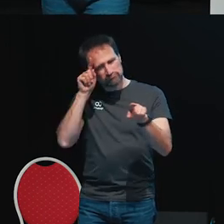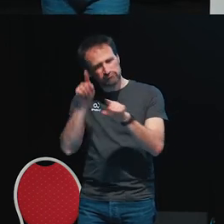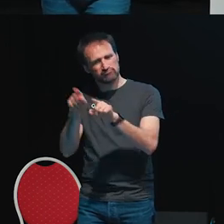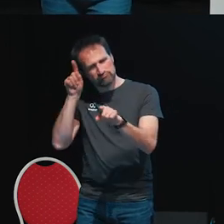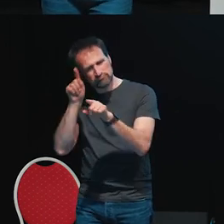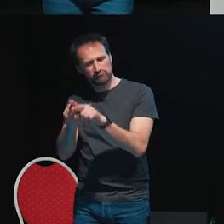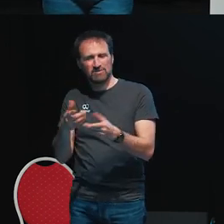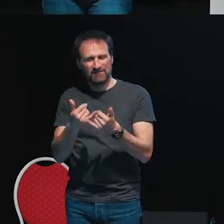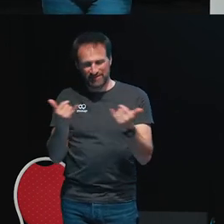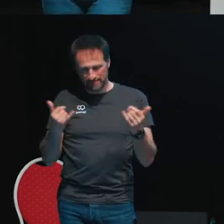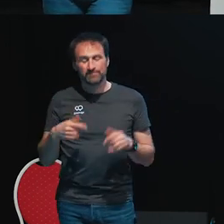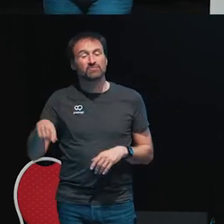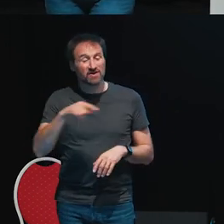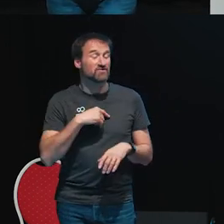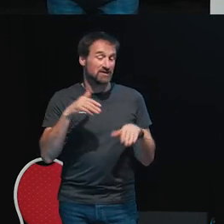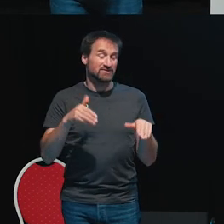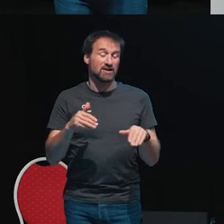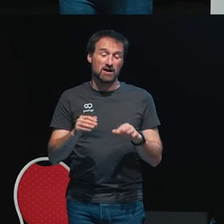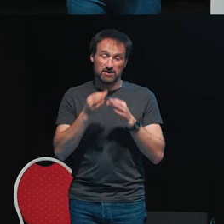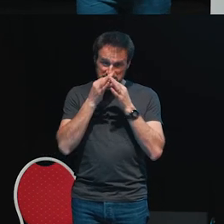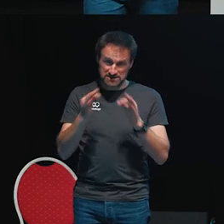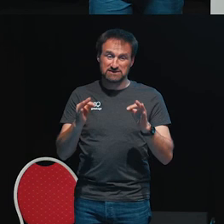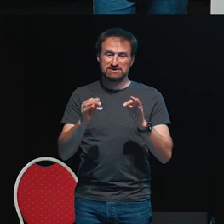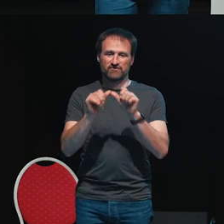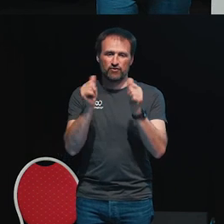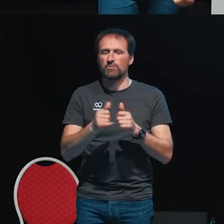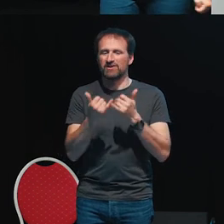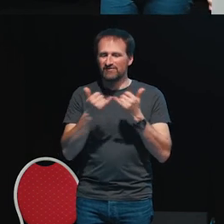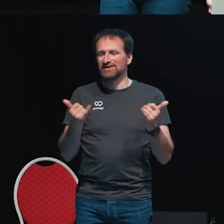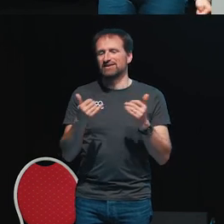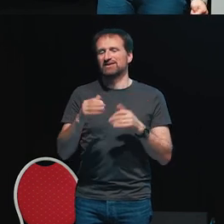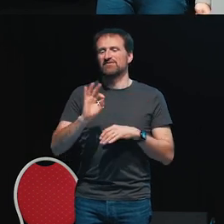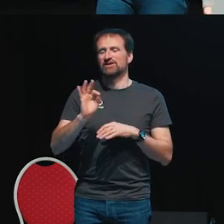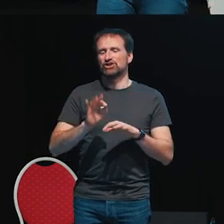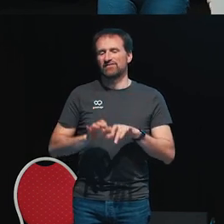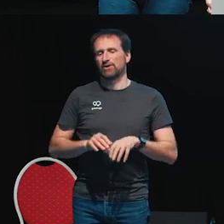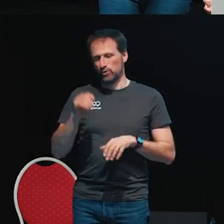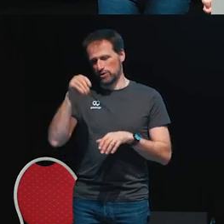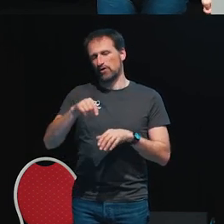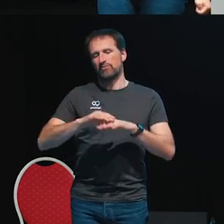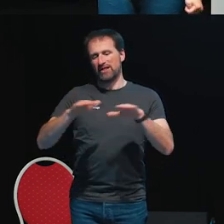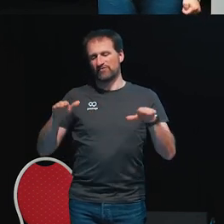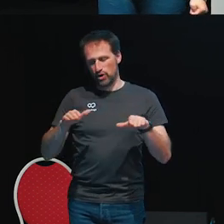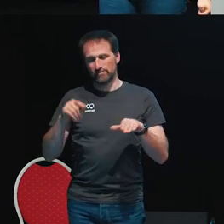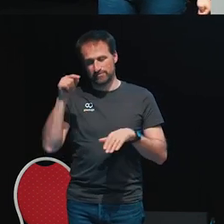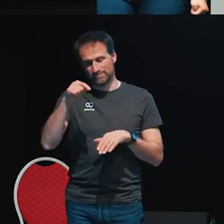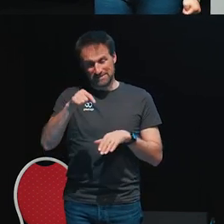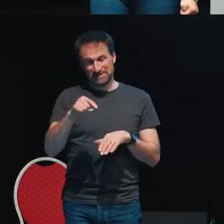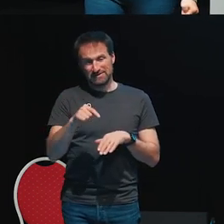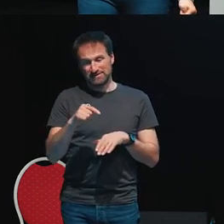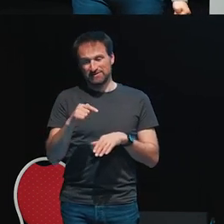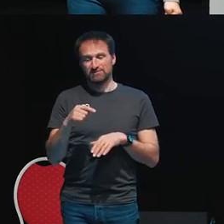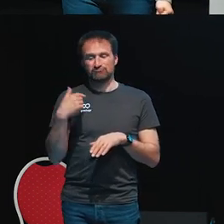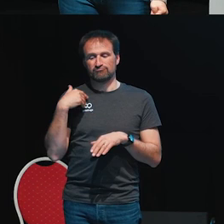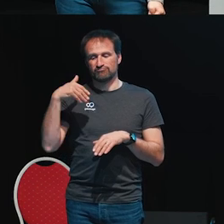doing feature development on the web platform, which is documented in this wiki entry called Launching Features. This wiki entry goes